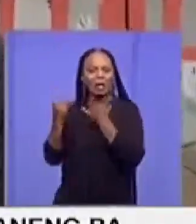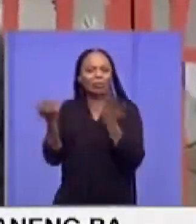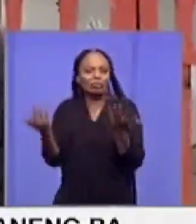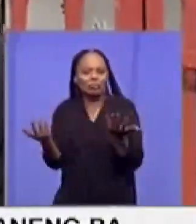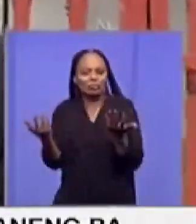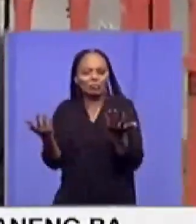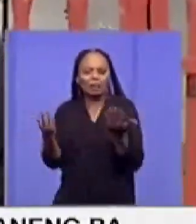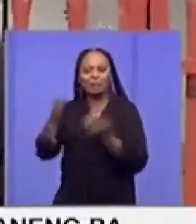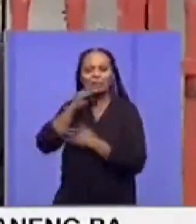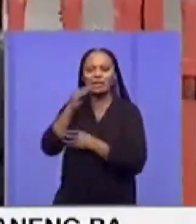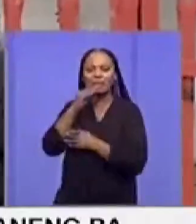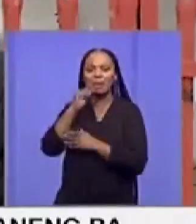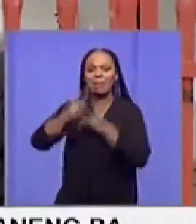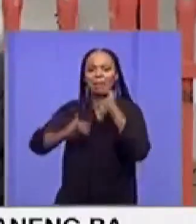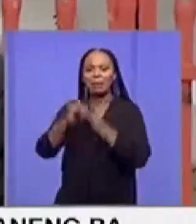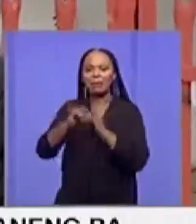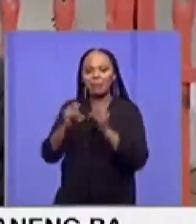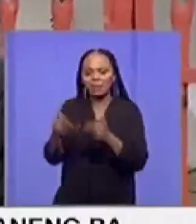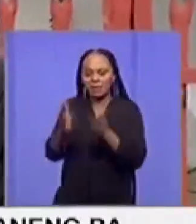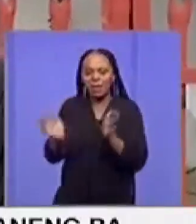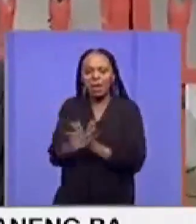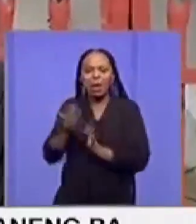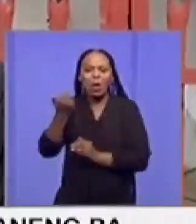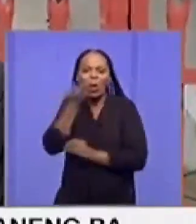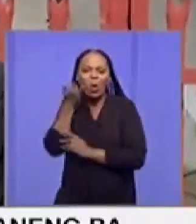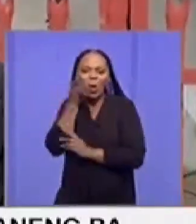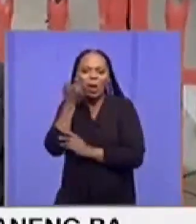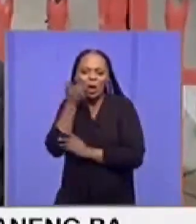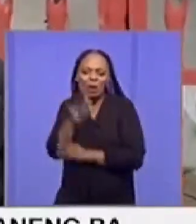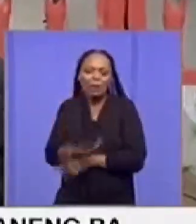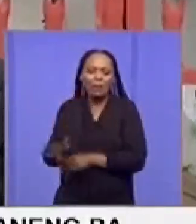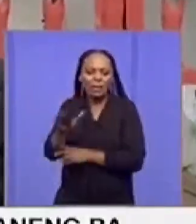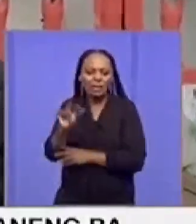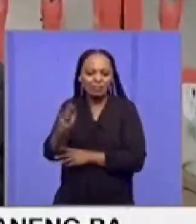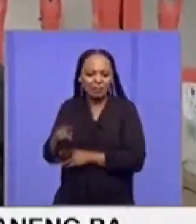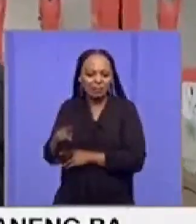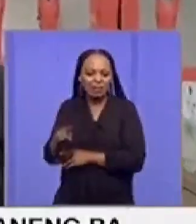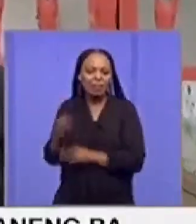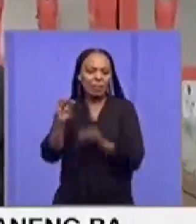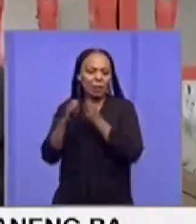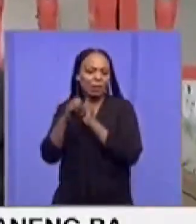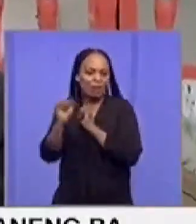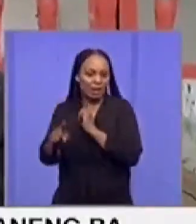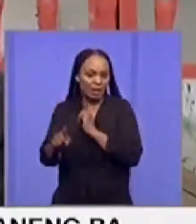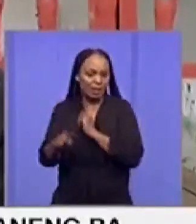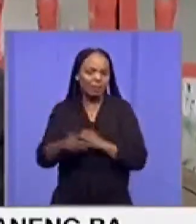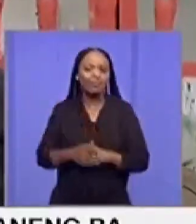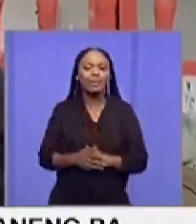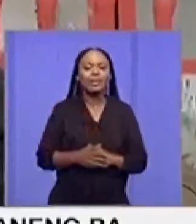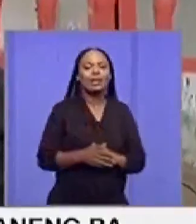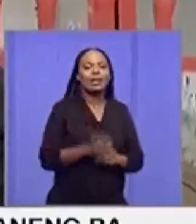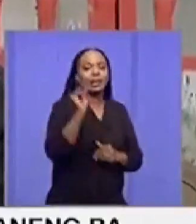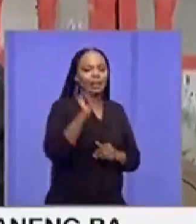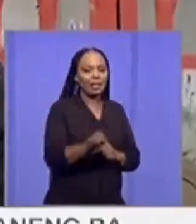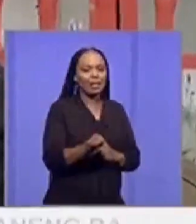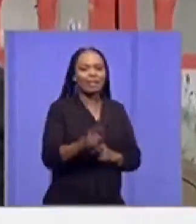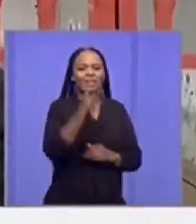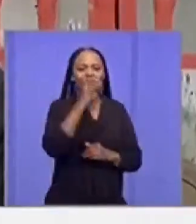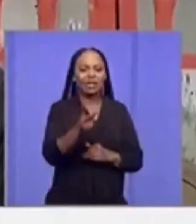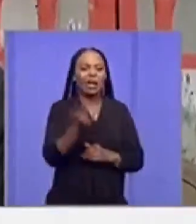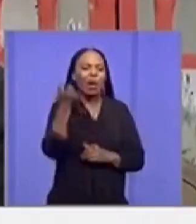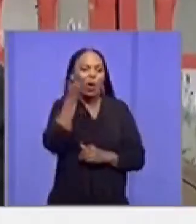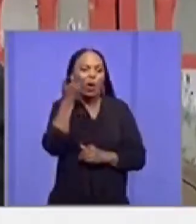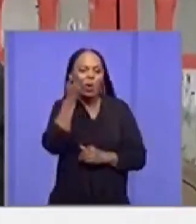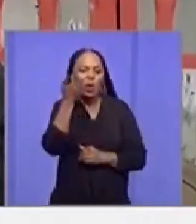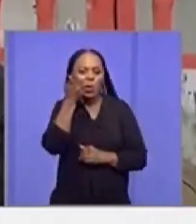ba agile mo selokong e leng beng ba baagi. Go bonagala gona gore go na le metsi a